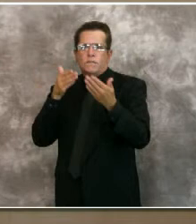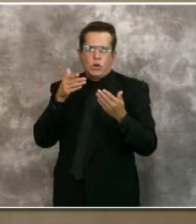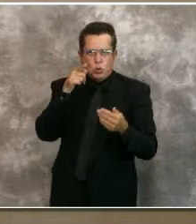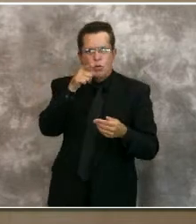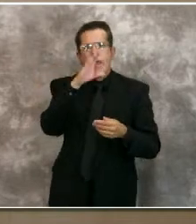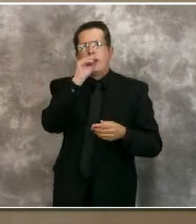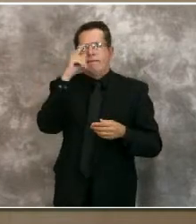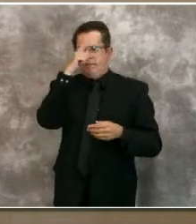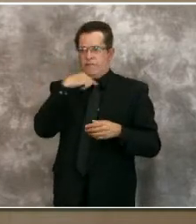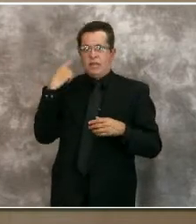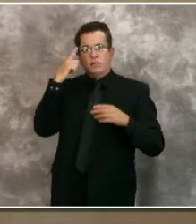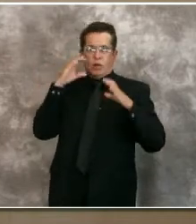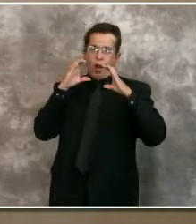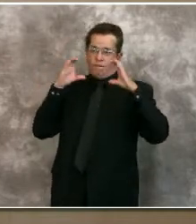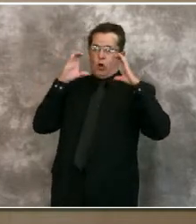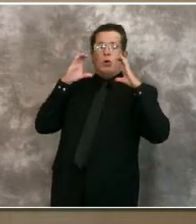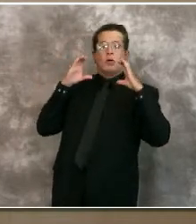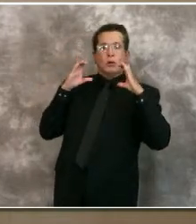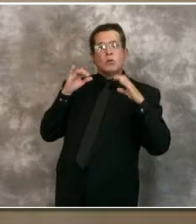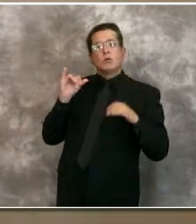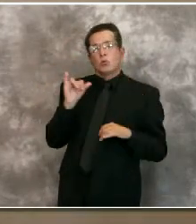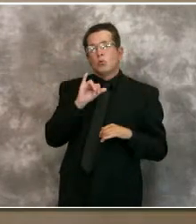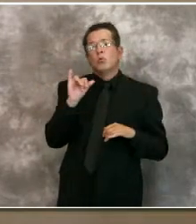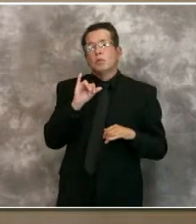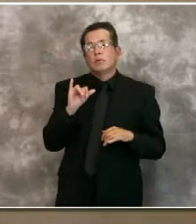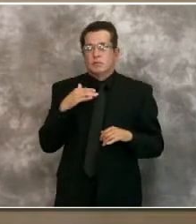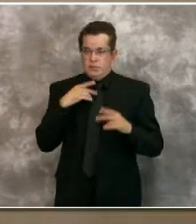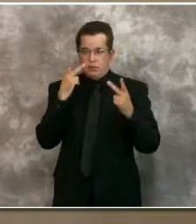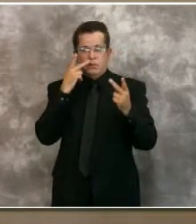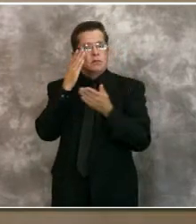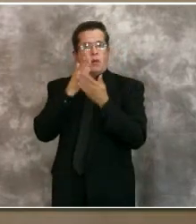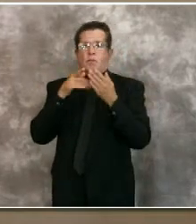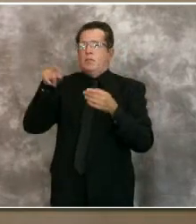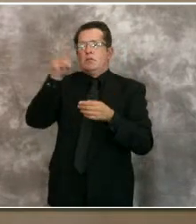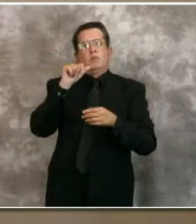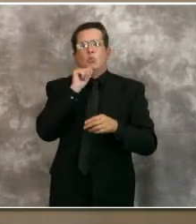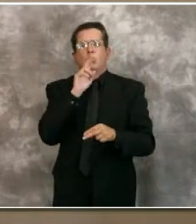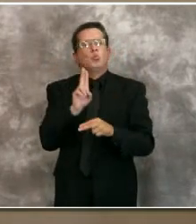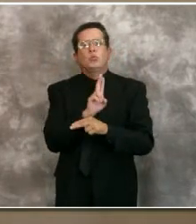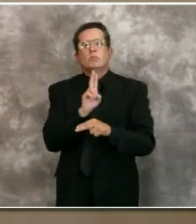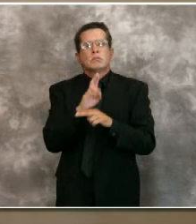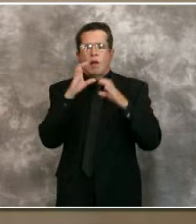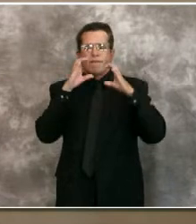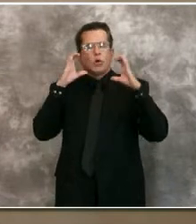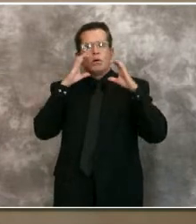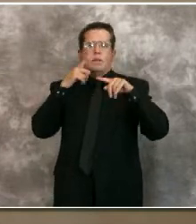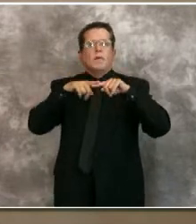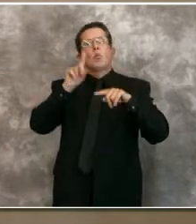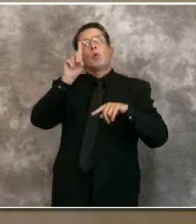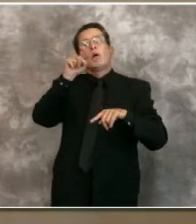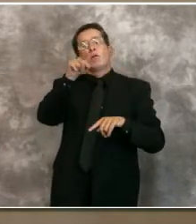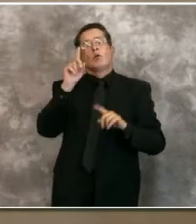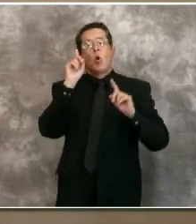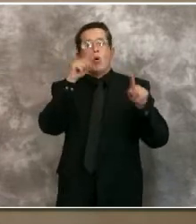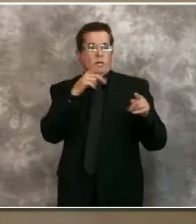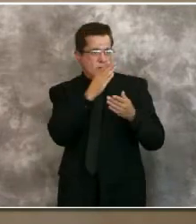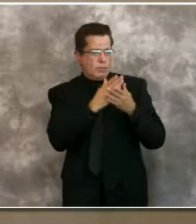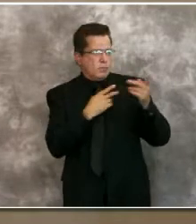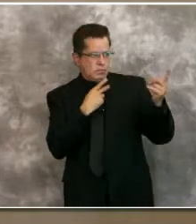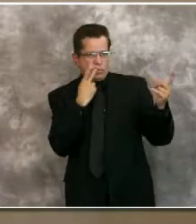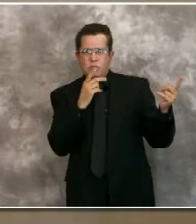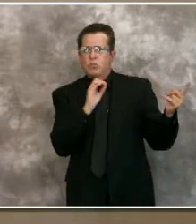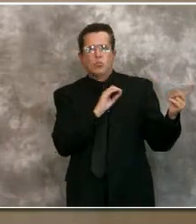facial coverings. And we know that some people are not wearing them. It depends on where you go. We know that